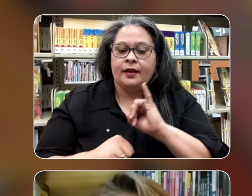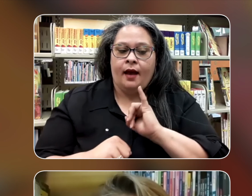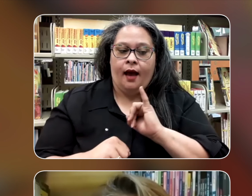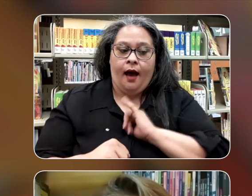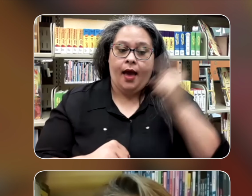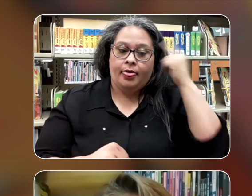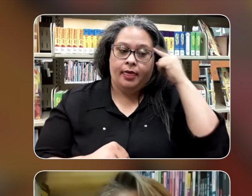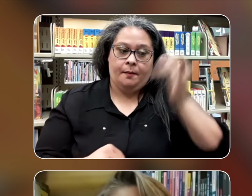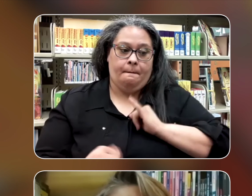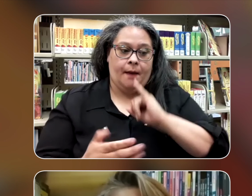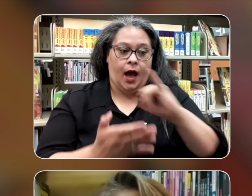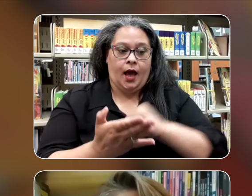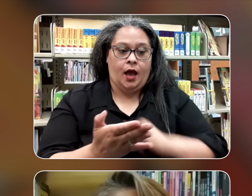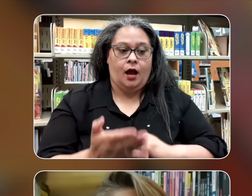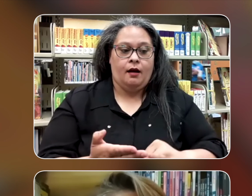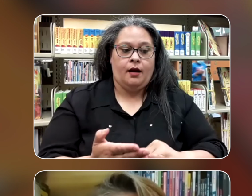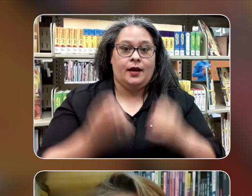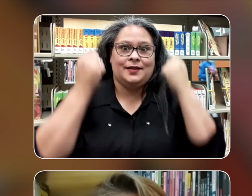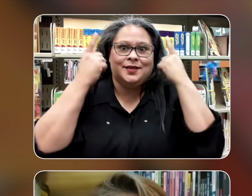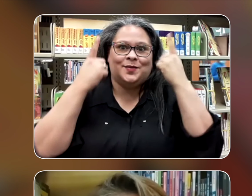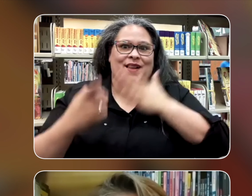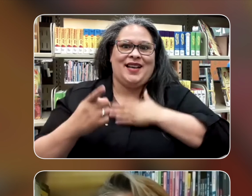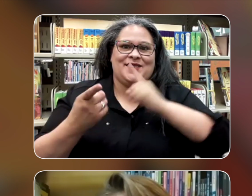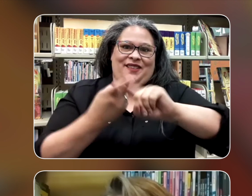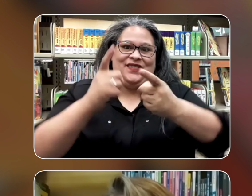my drawings surprise my friends.